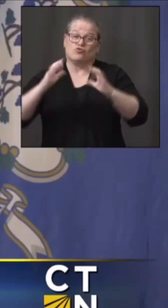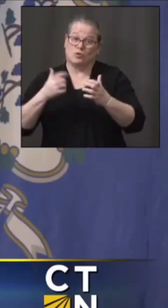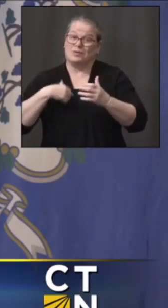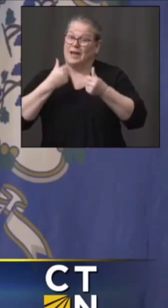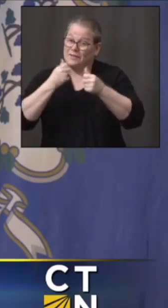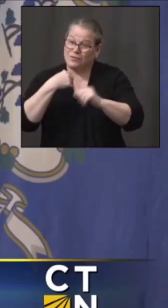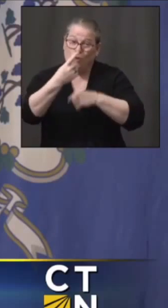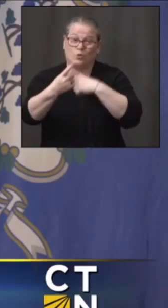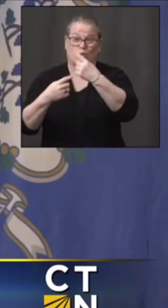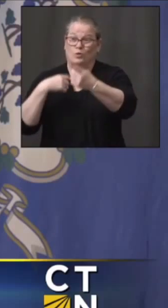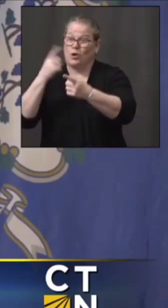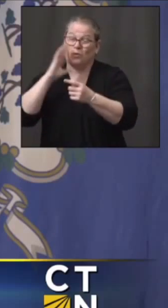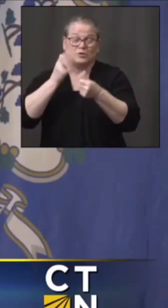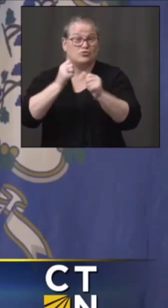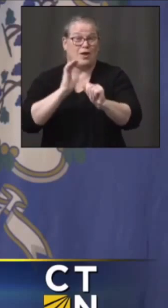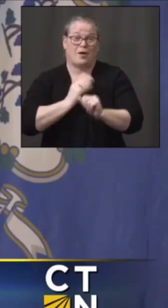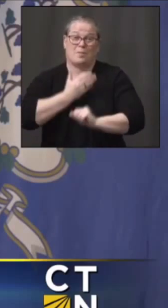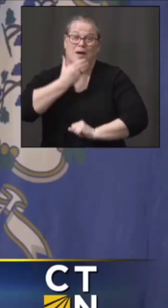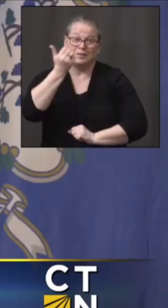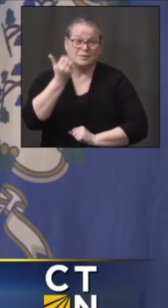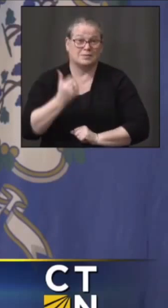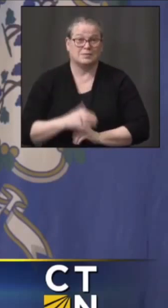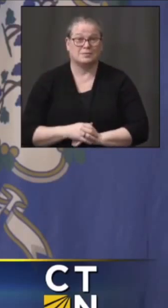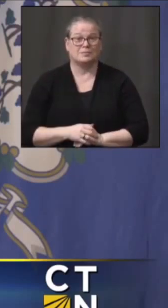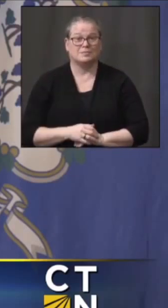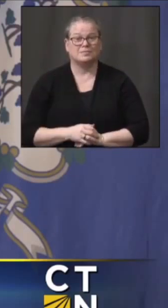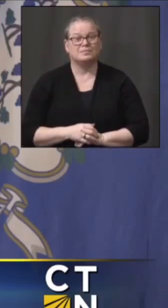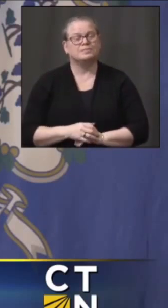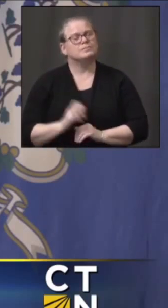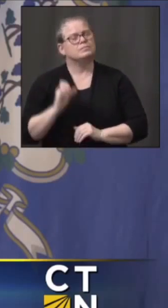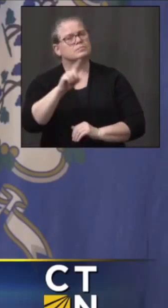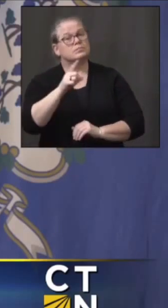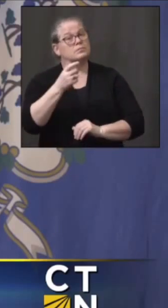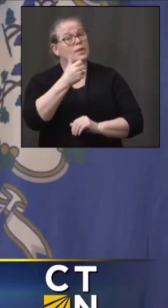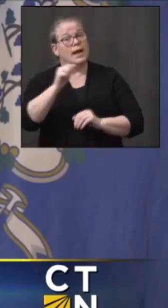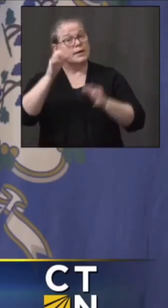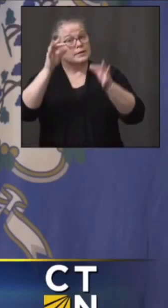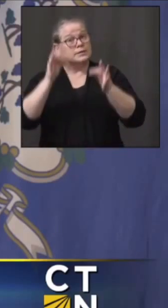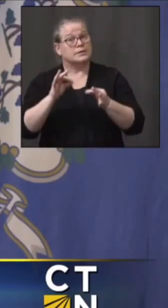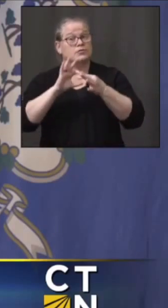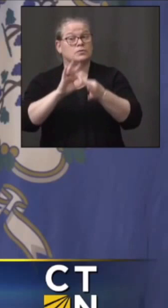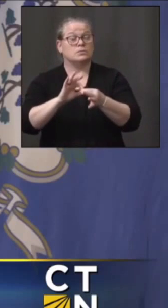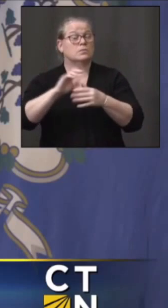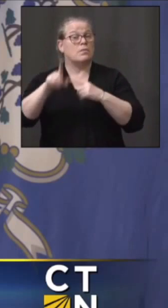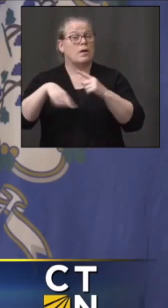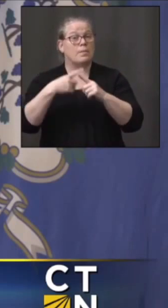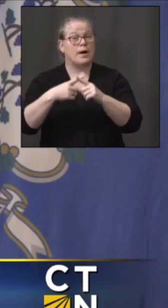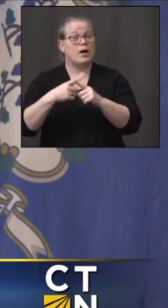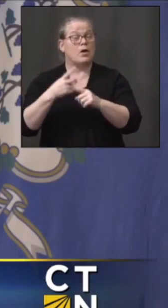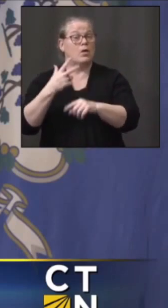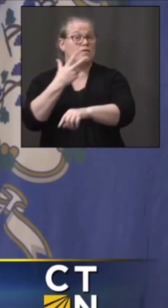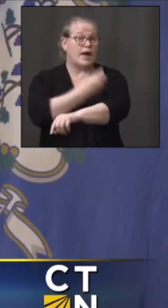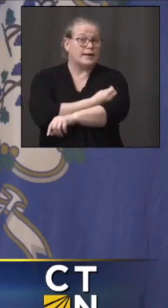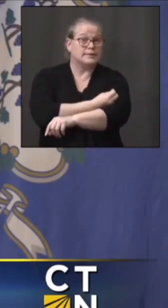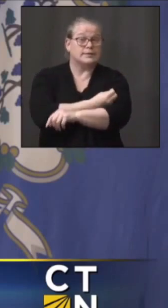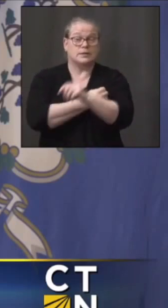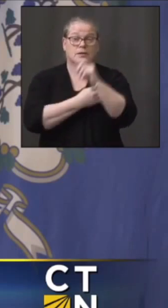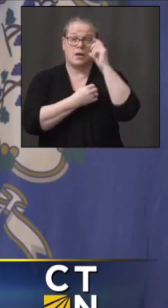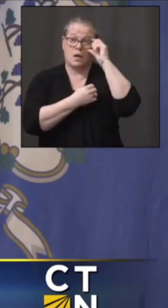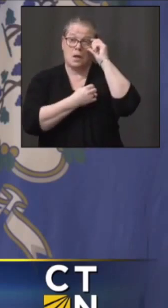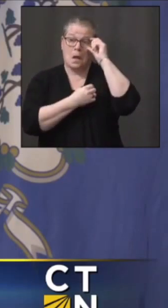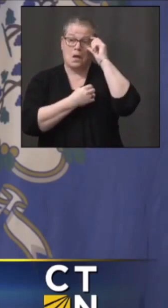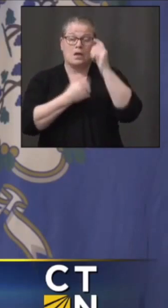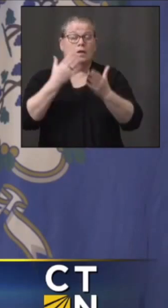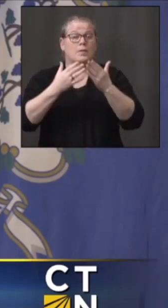Has any decision been made regarding when it comes to vaccinating high-risk